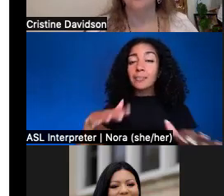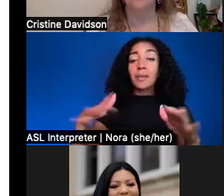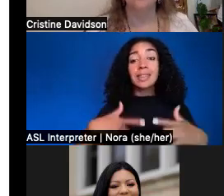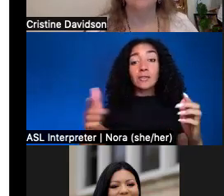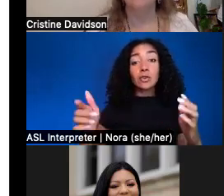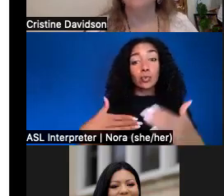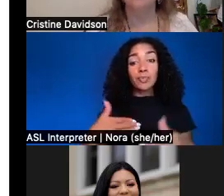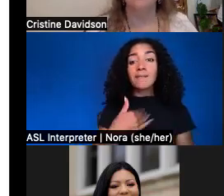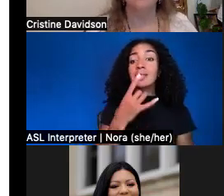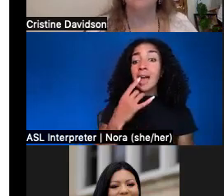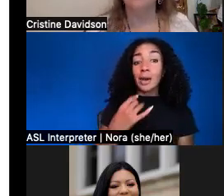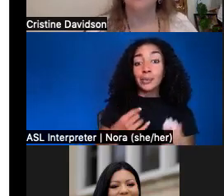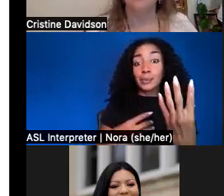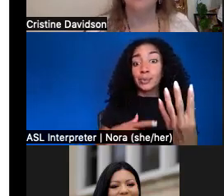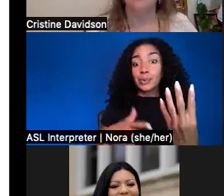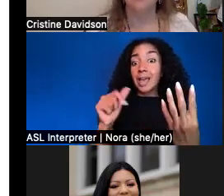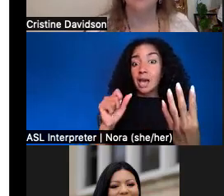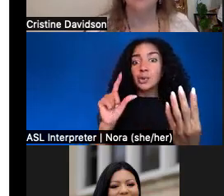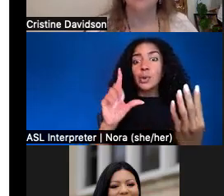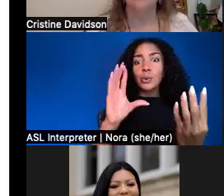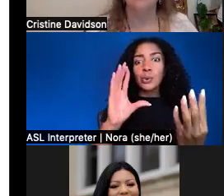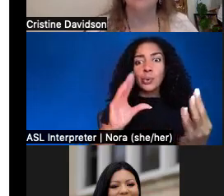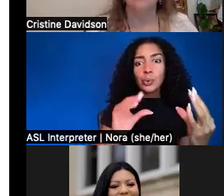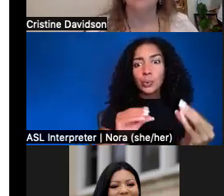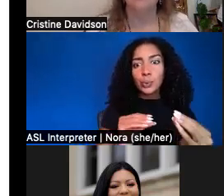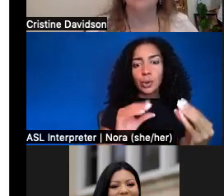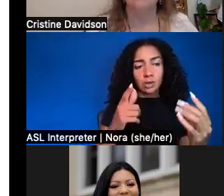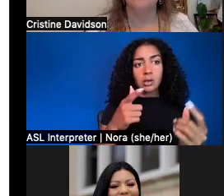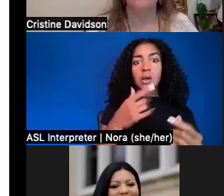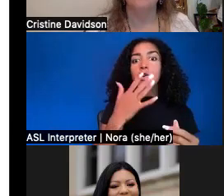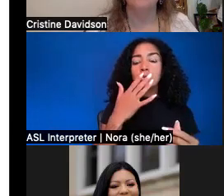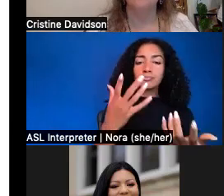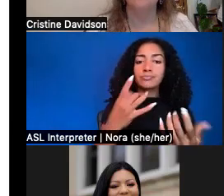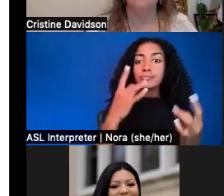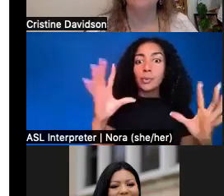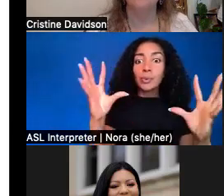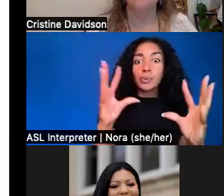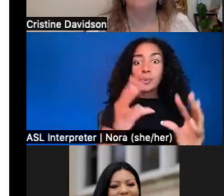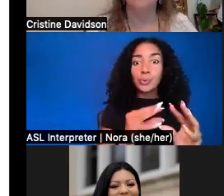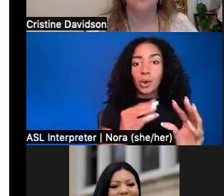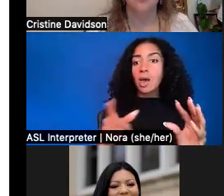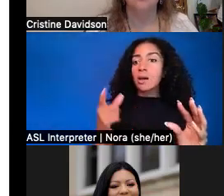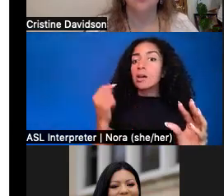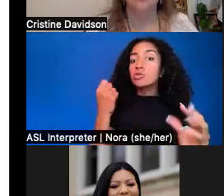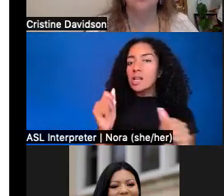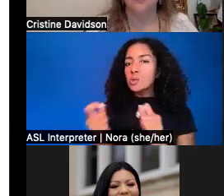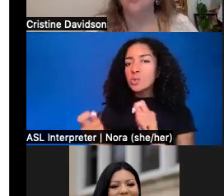to like see if she would notice, and then to willfully tell her that they were not being dimmed to the brink of insanity.